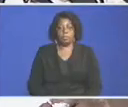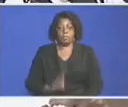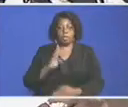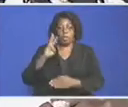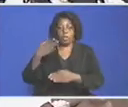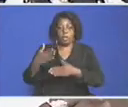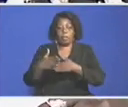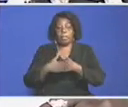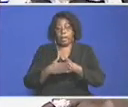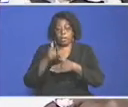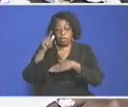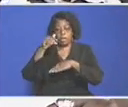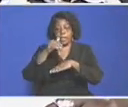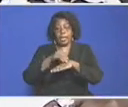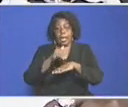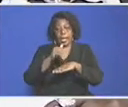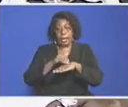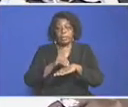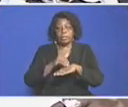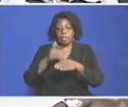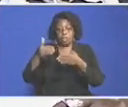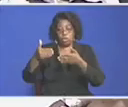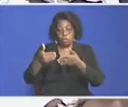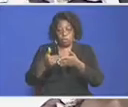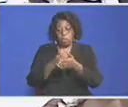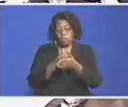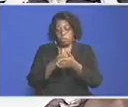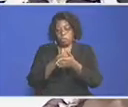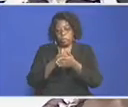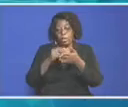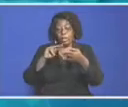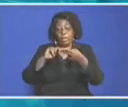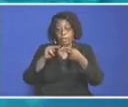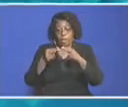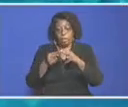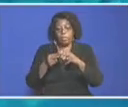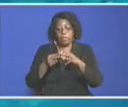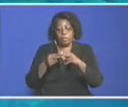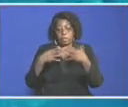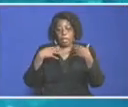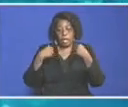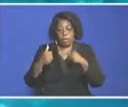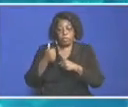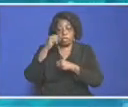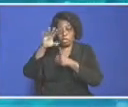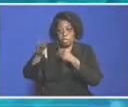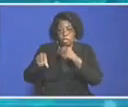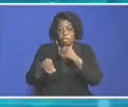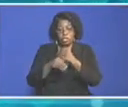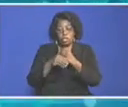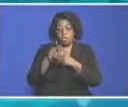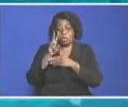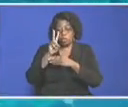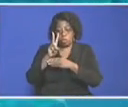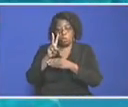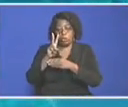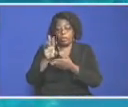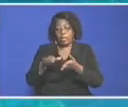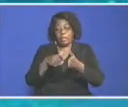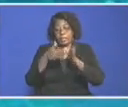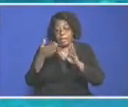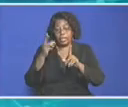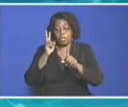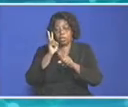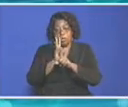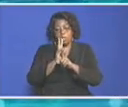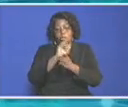Welcome back. Taking a look now at the latest COVID-19 figures, health officials are reporting two additional COVID-19 deaths. The victims,